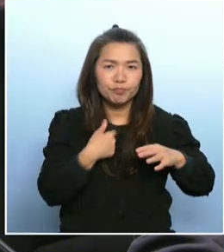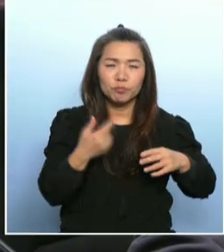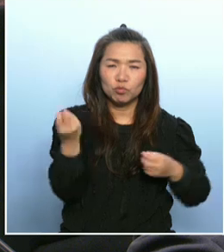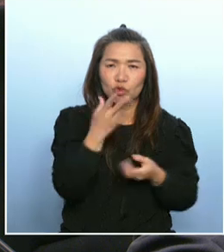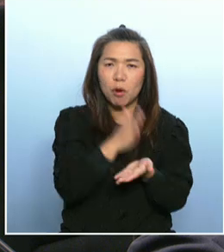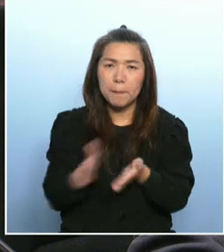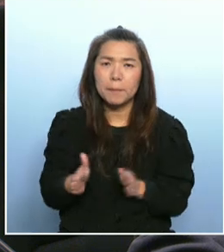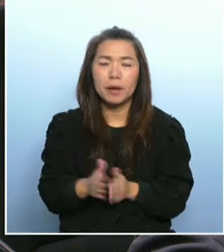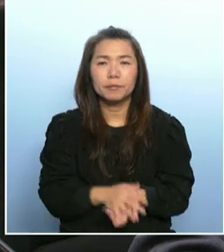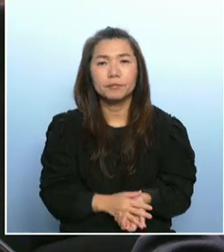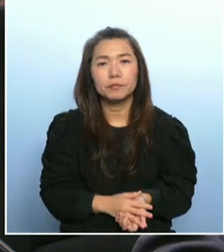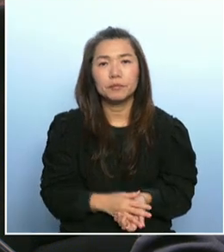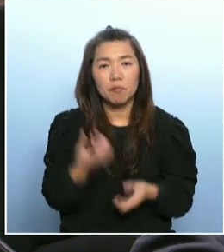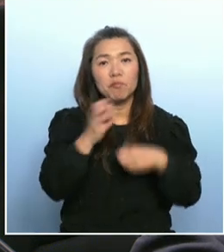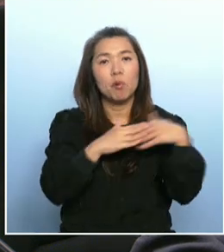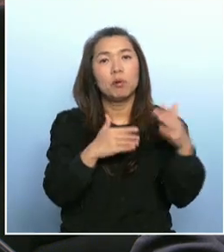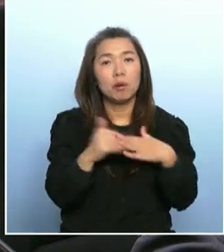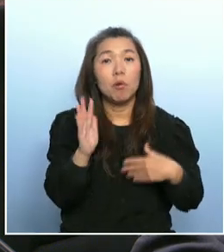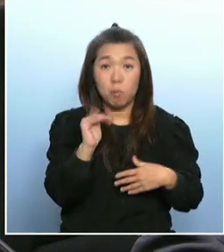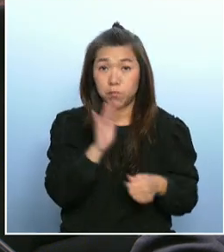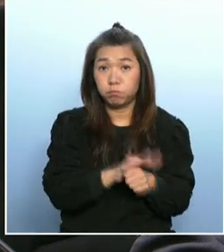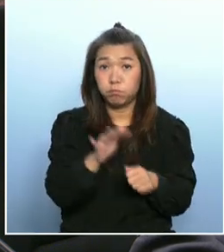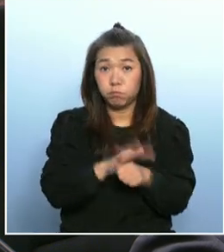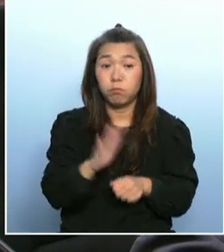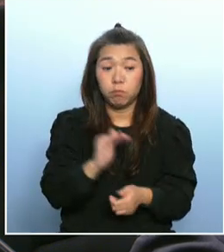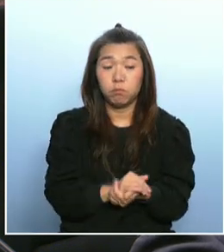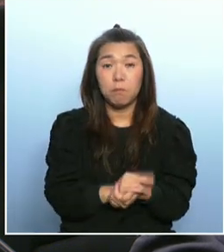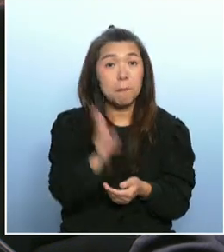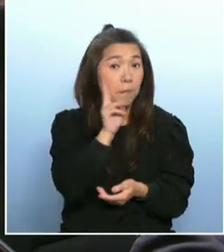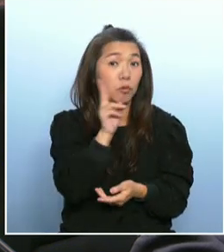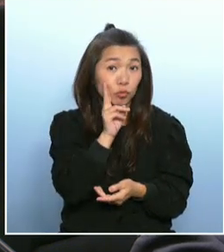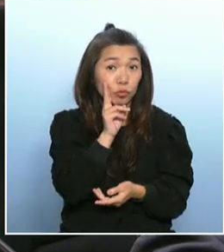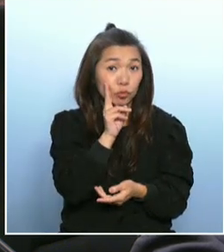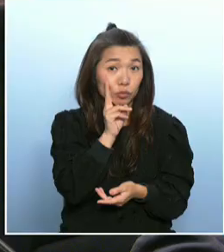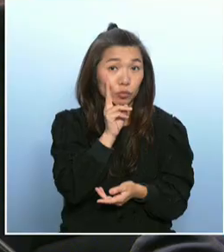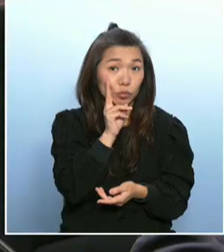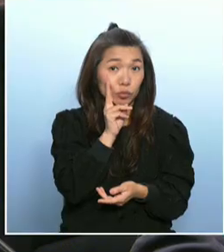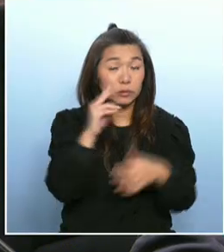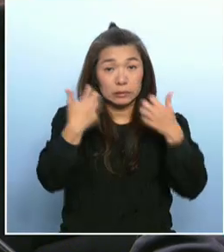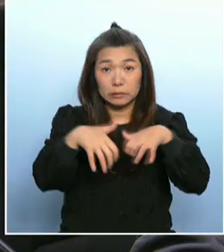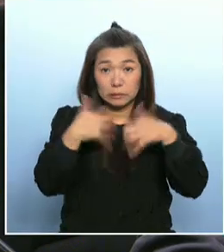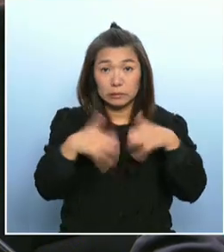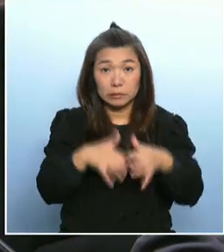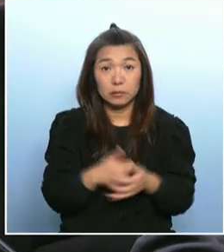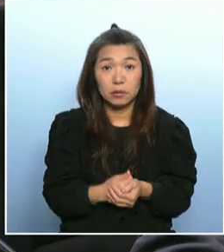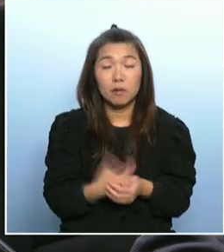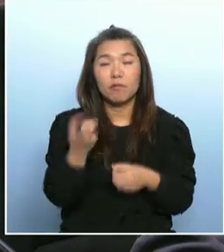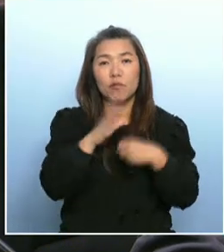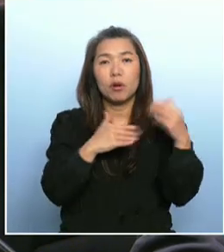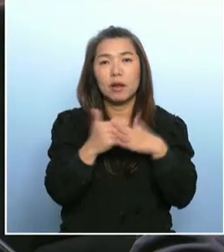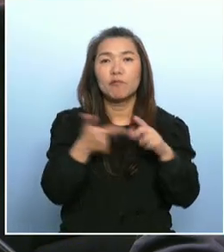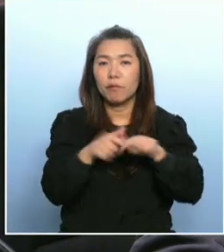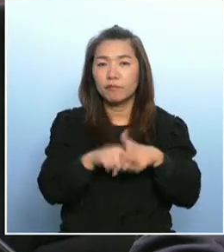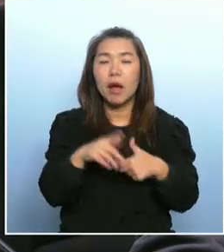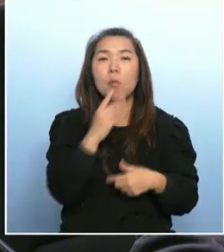future. We'll try to catch up with our supply, and I believe that technology will be of help here. We may be